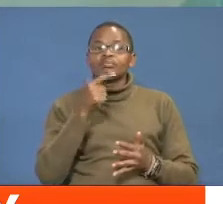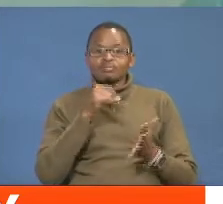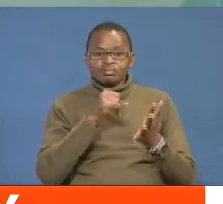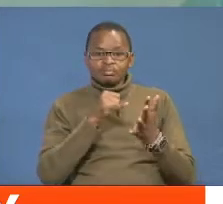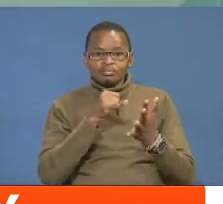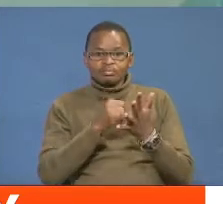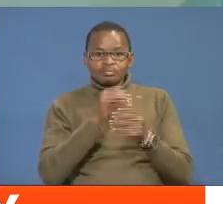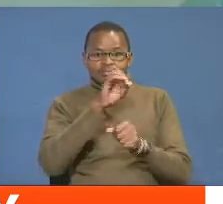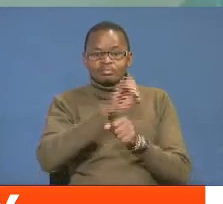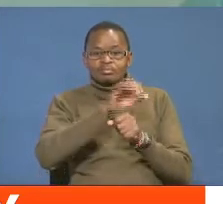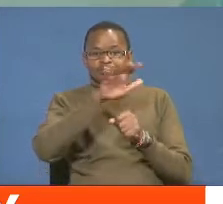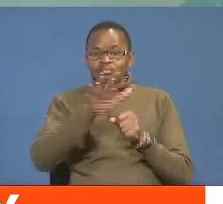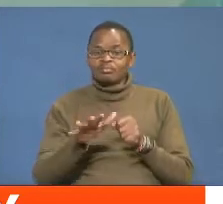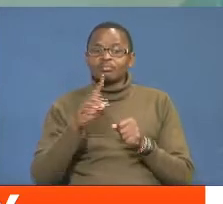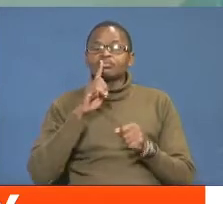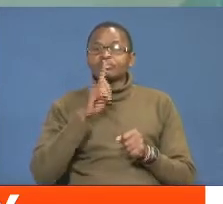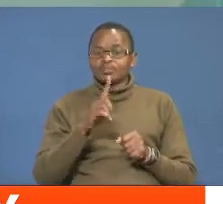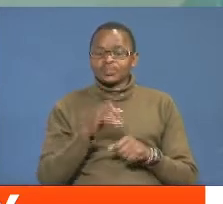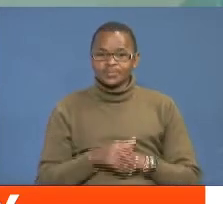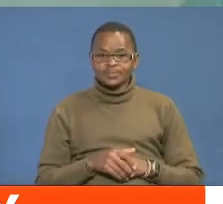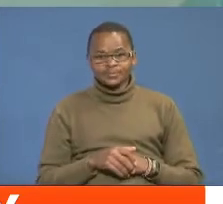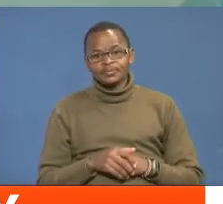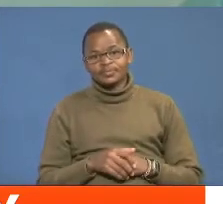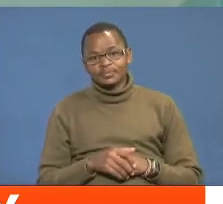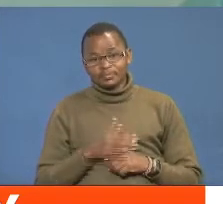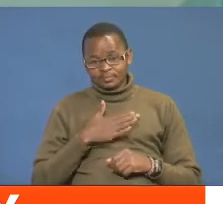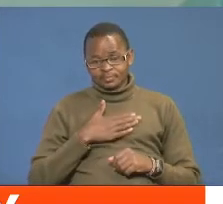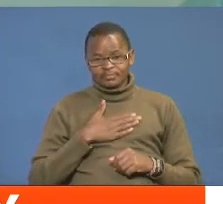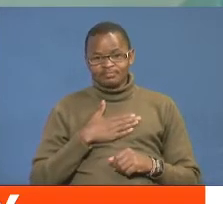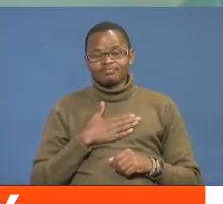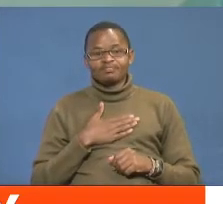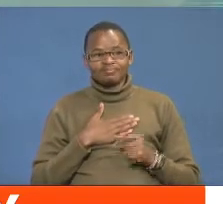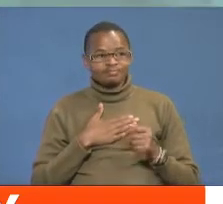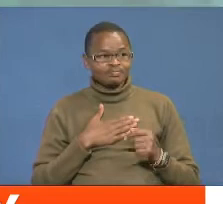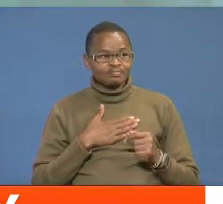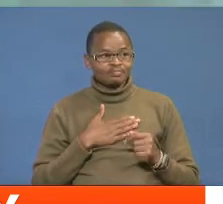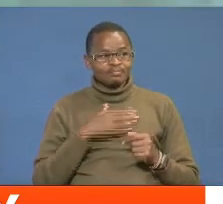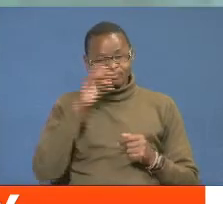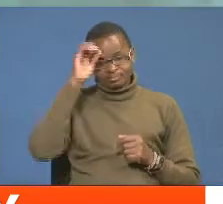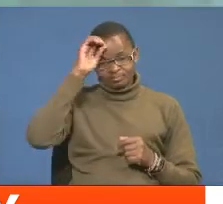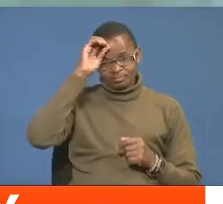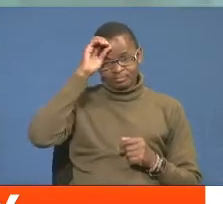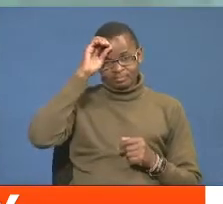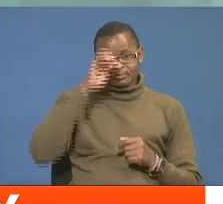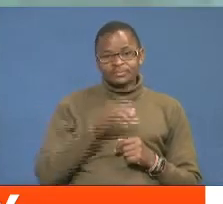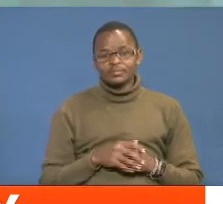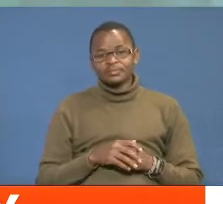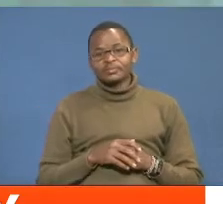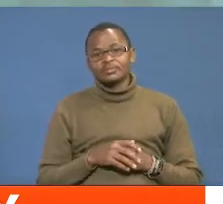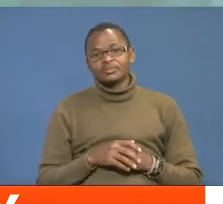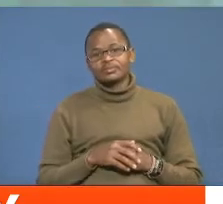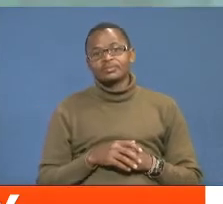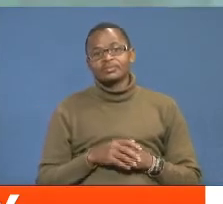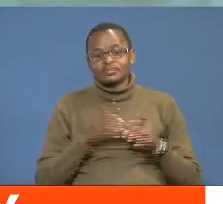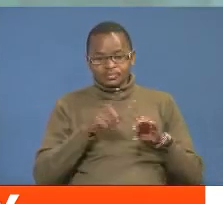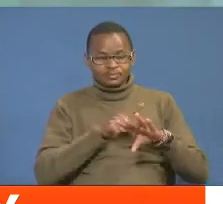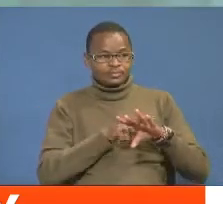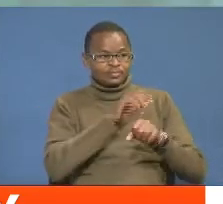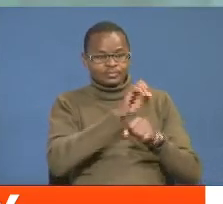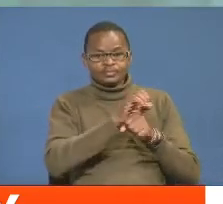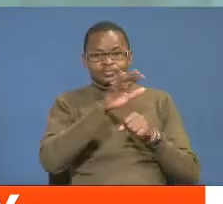it's a pandemic, guys. Yeah. So that's my take on it. All right. Now, during this period